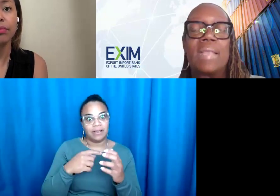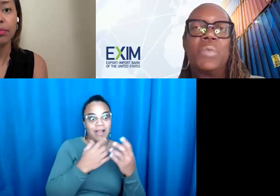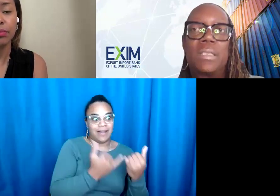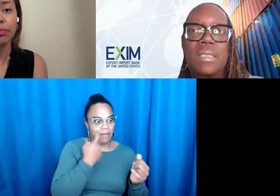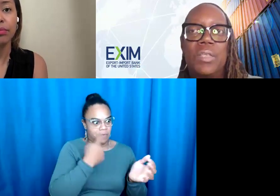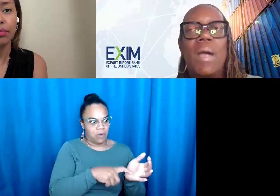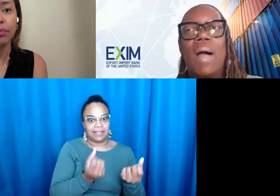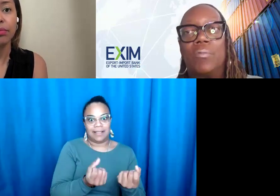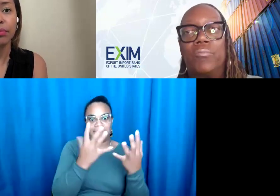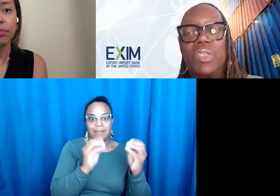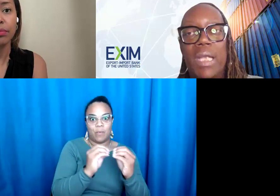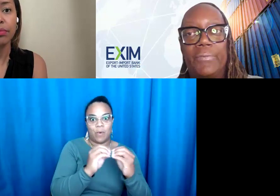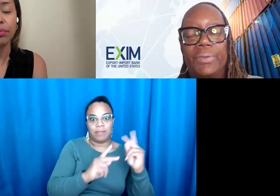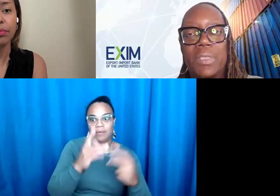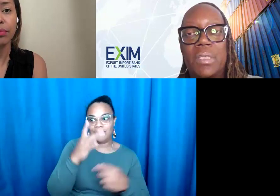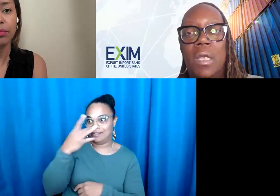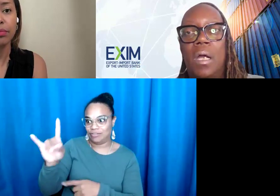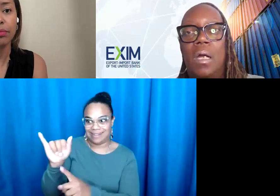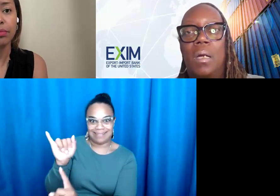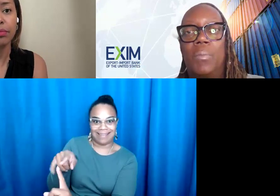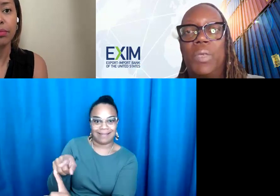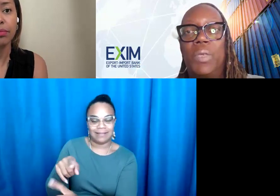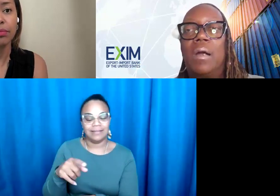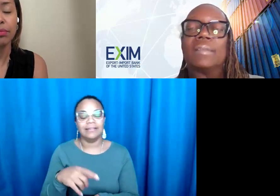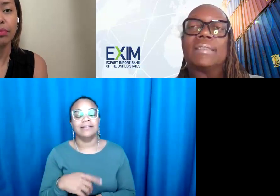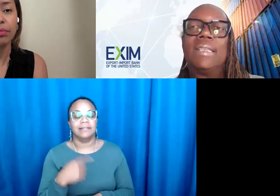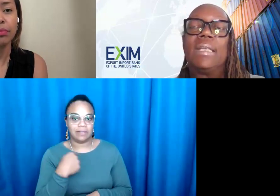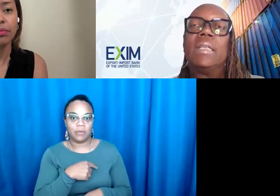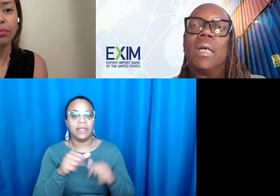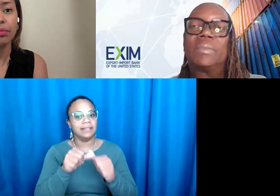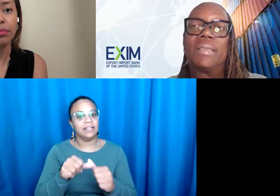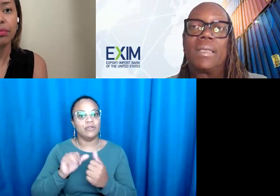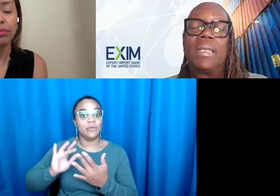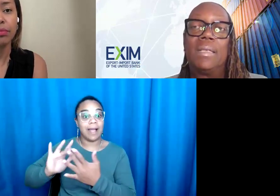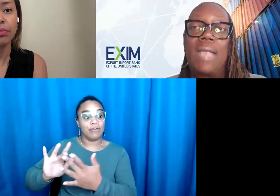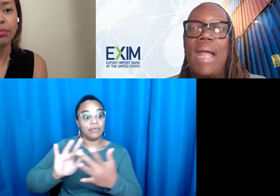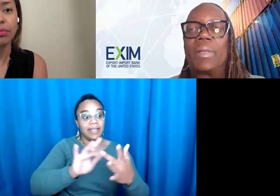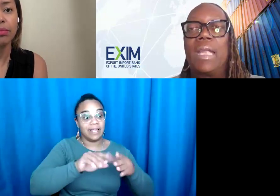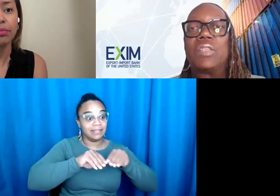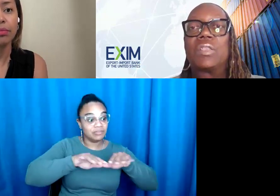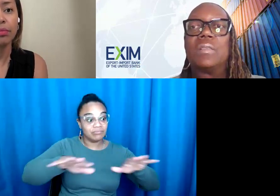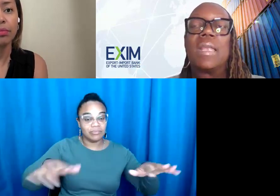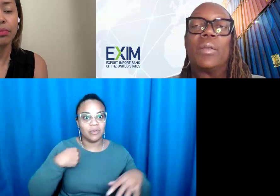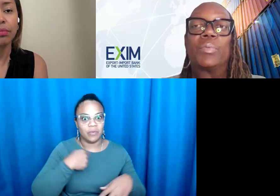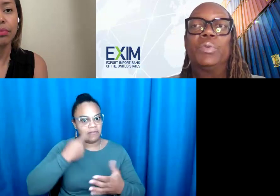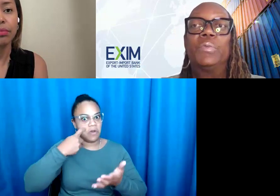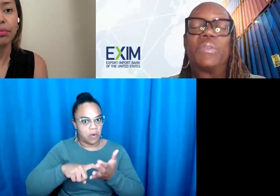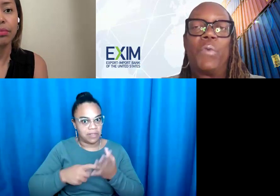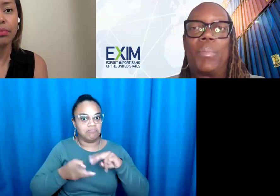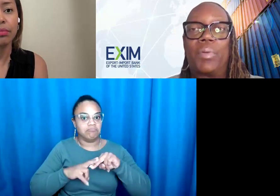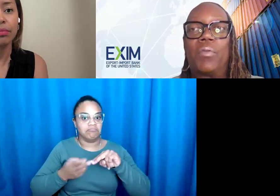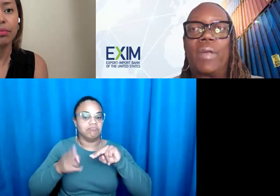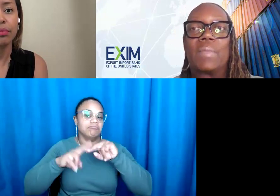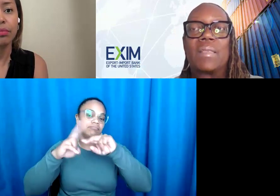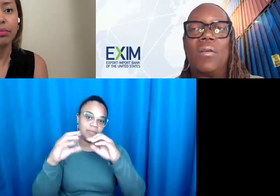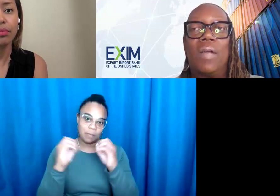And as we continue our outreach efforts, we are seeing an uptick in applications and approvals for